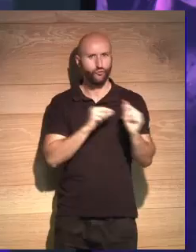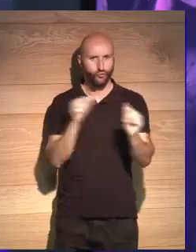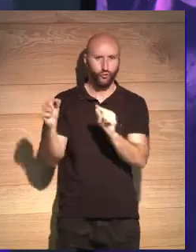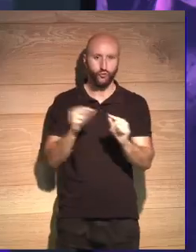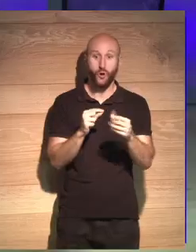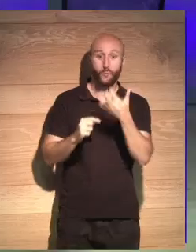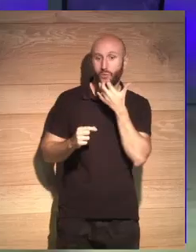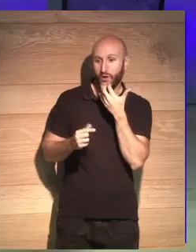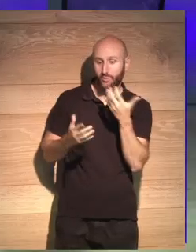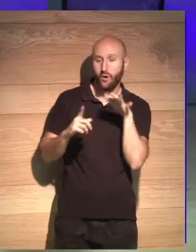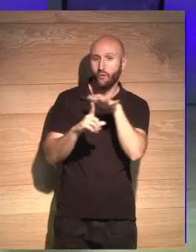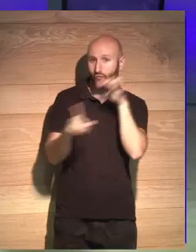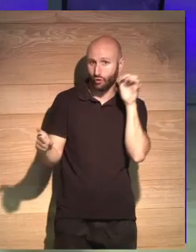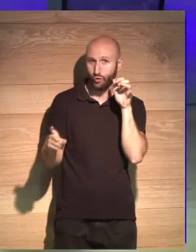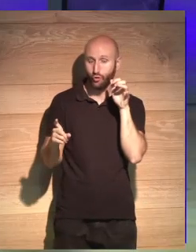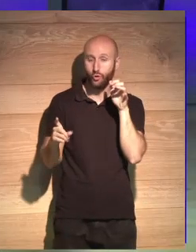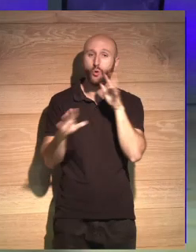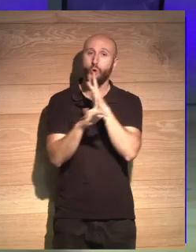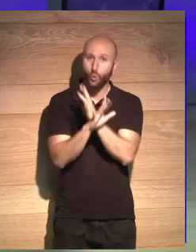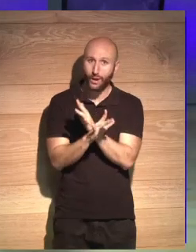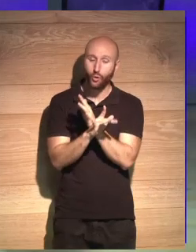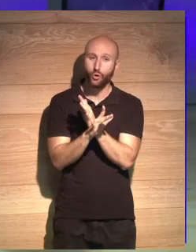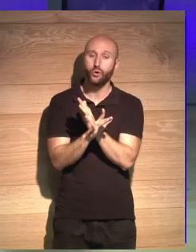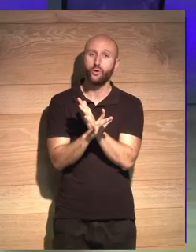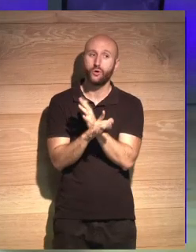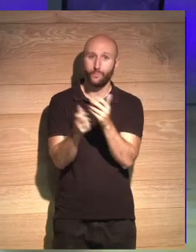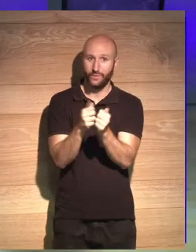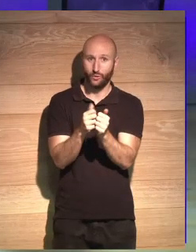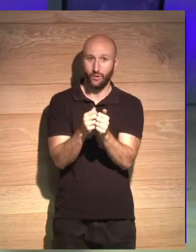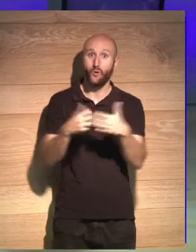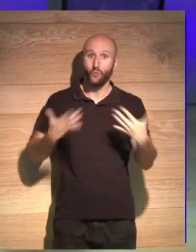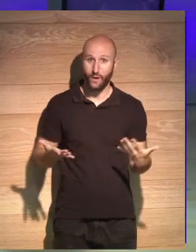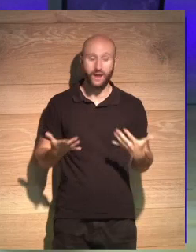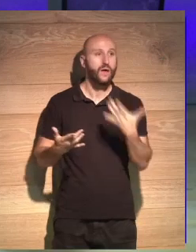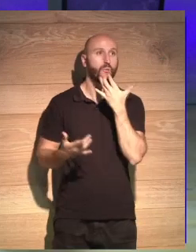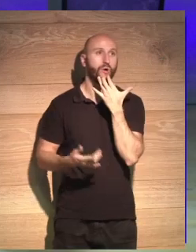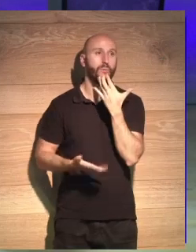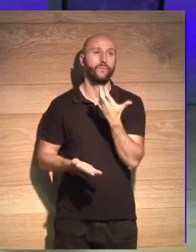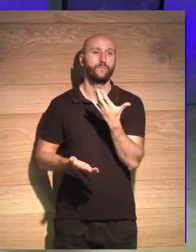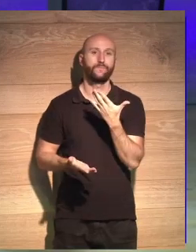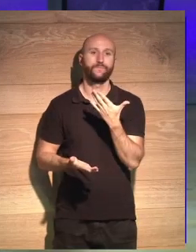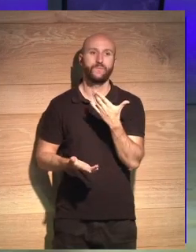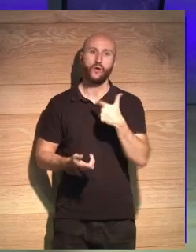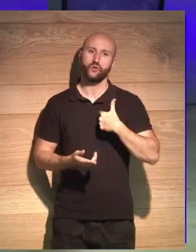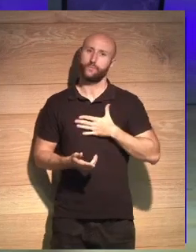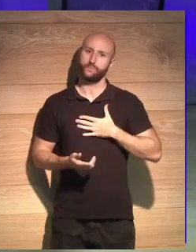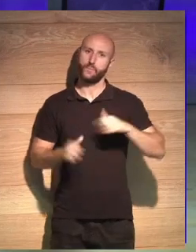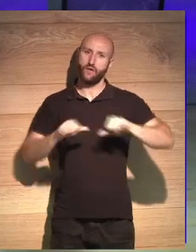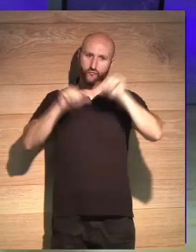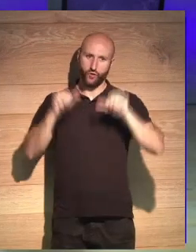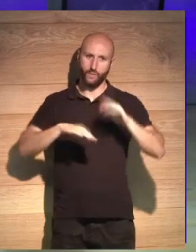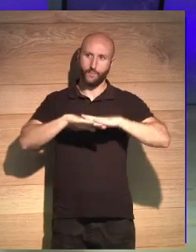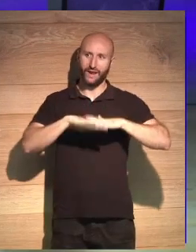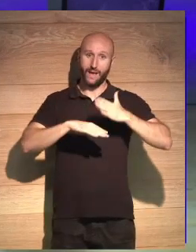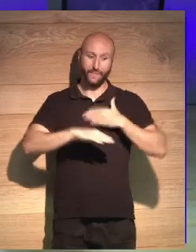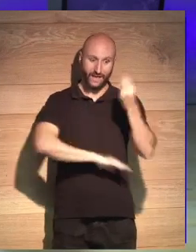And also this triggers discussions between gamers. If you see